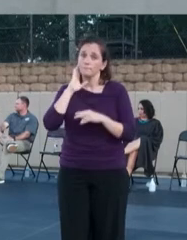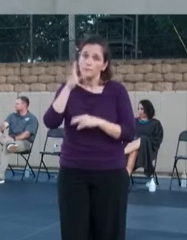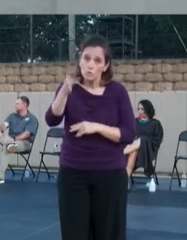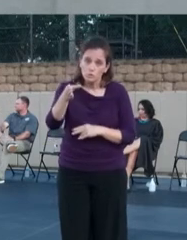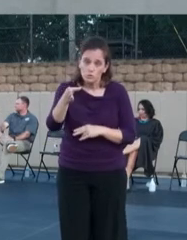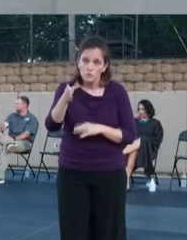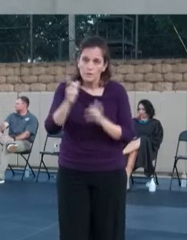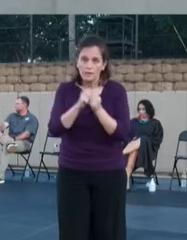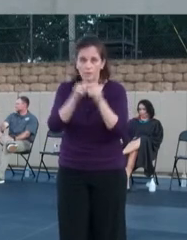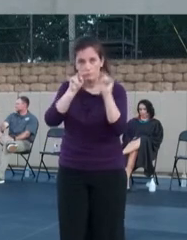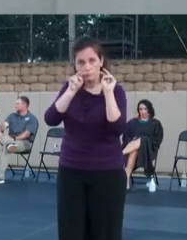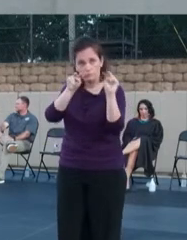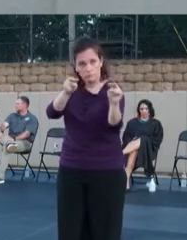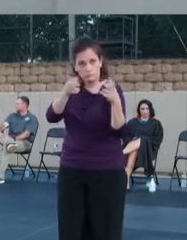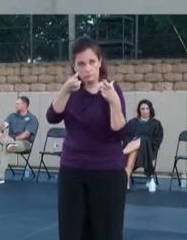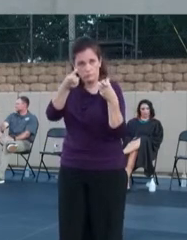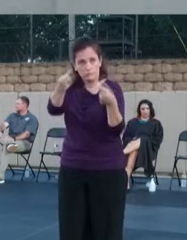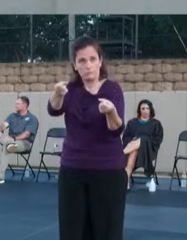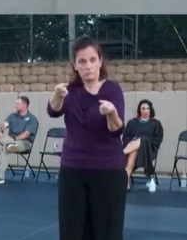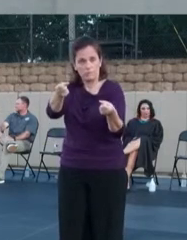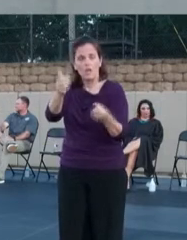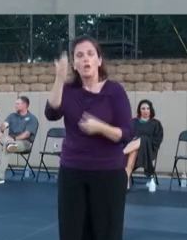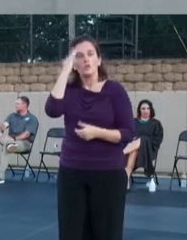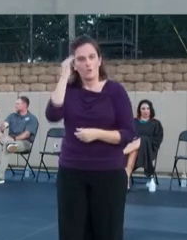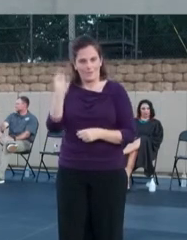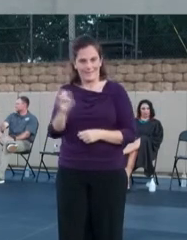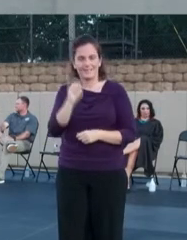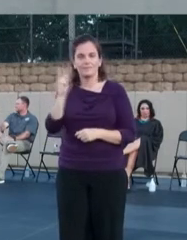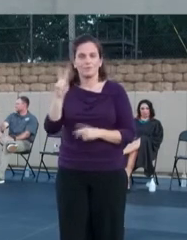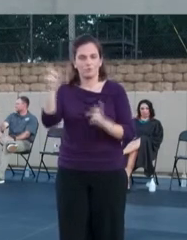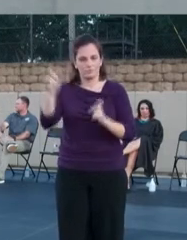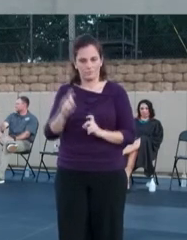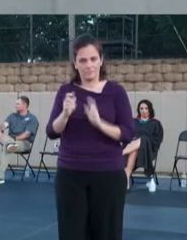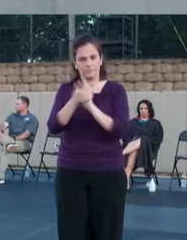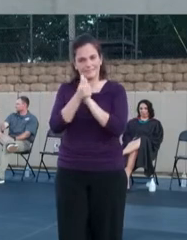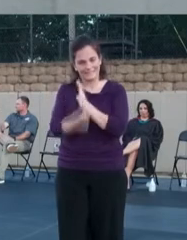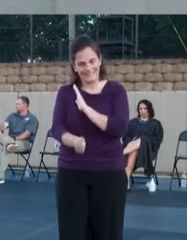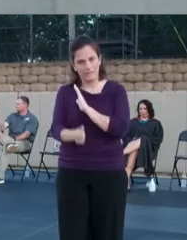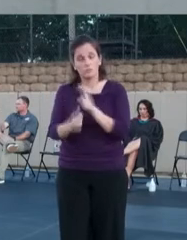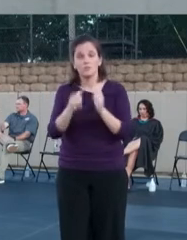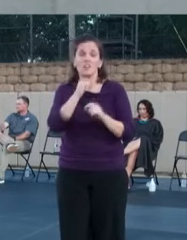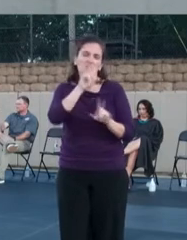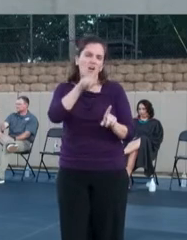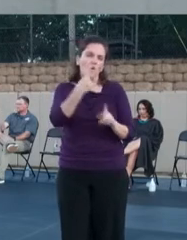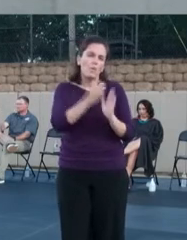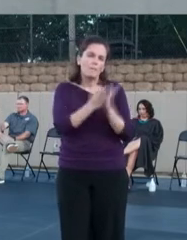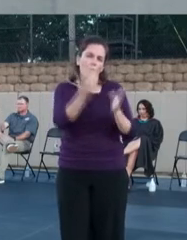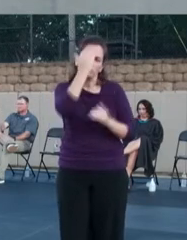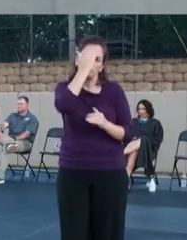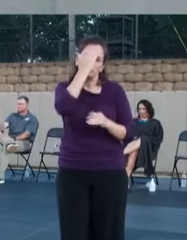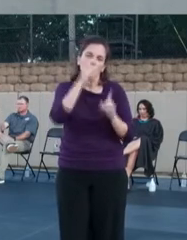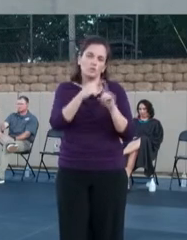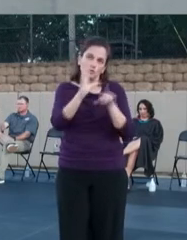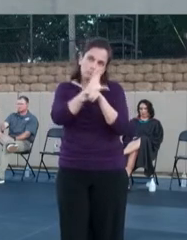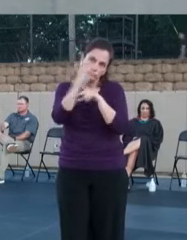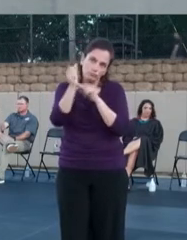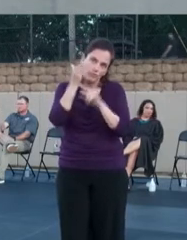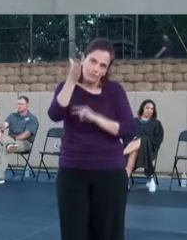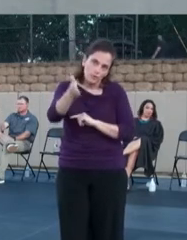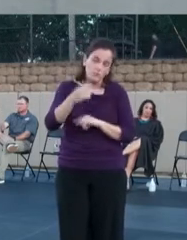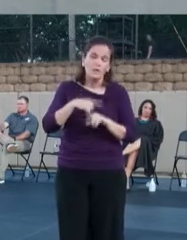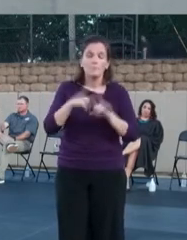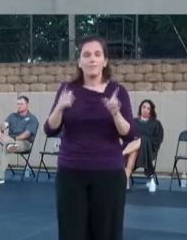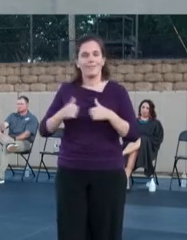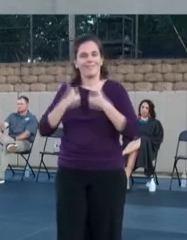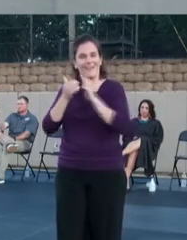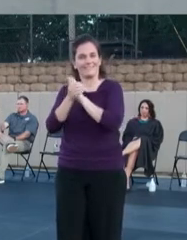ahead confidently, knowing that Eastview has equipped us with not just the book knowledge to excel in the future, but also the life skills